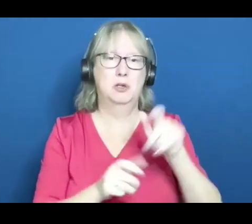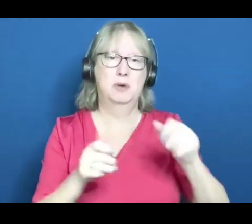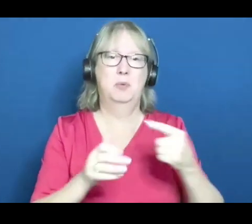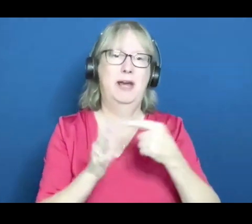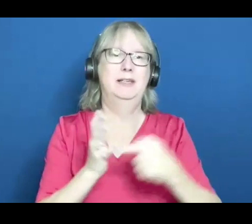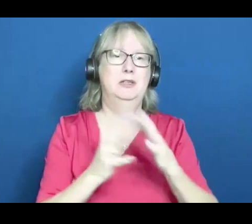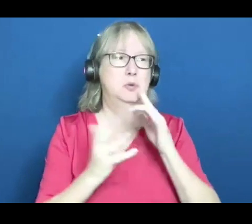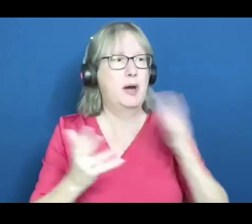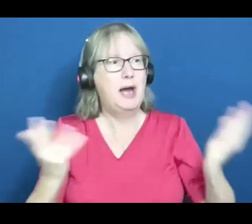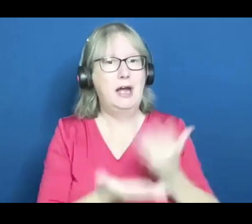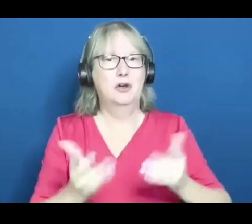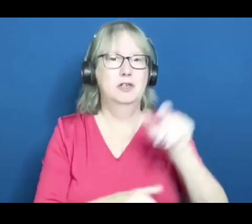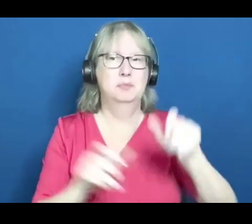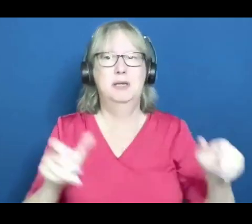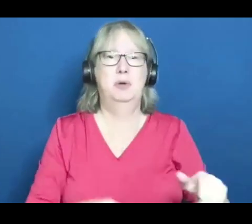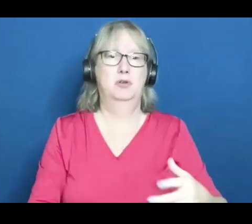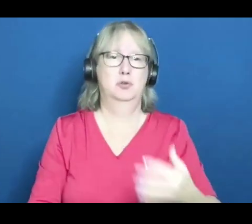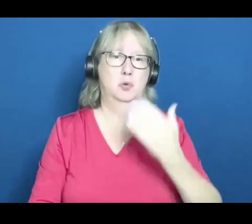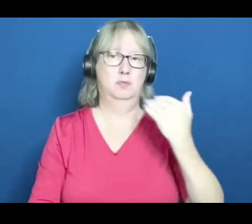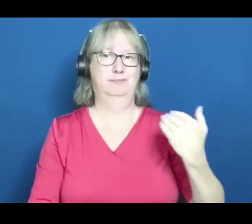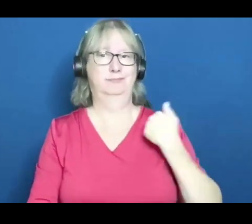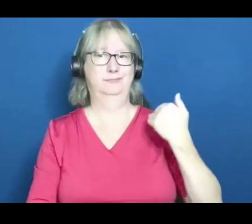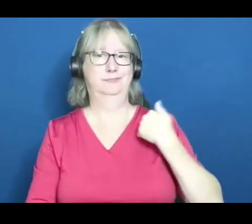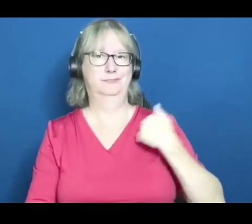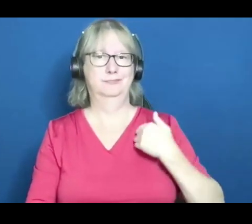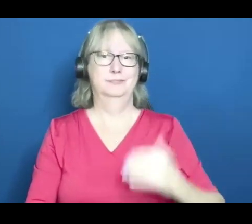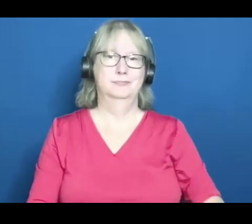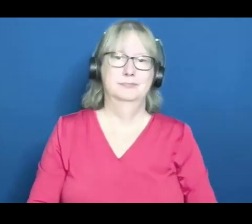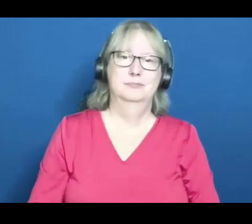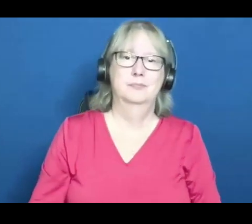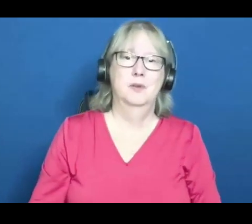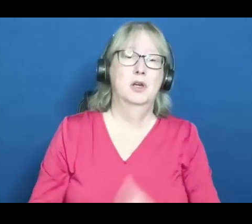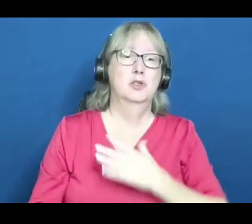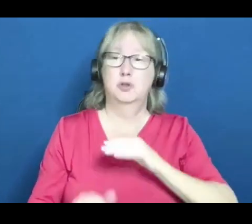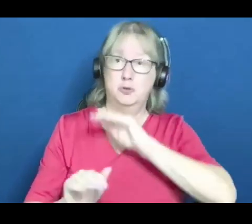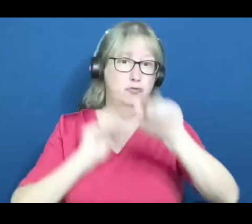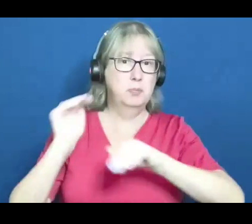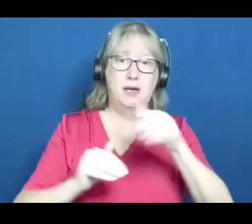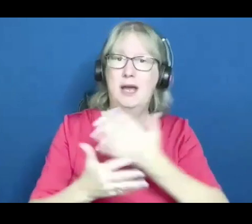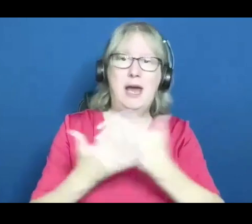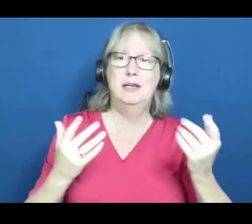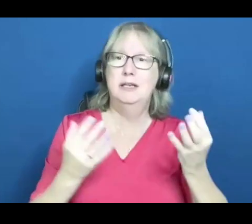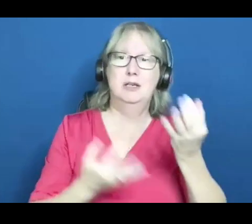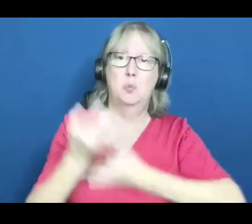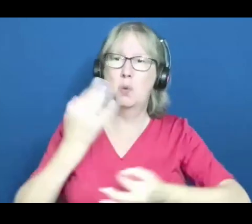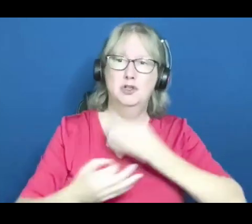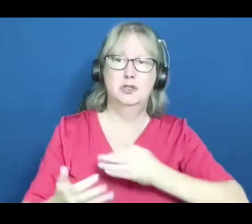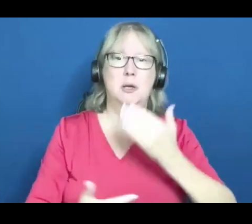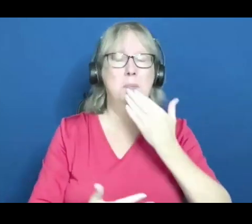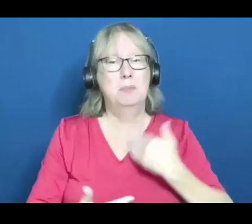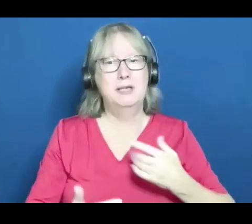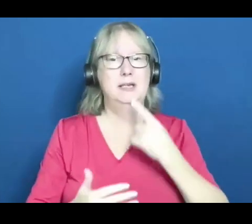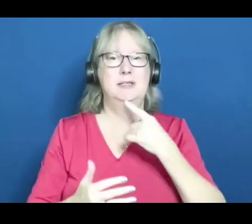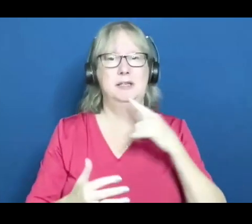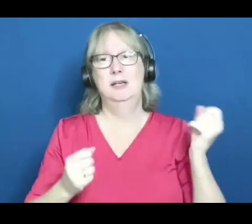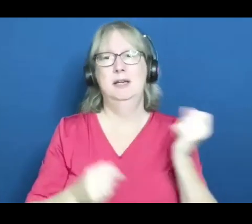would encourage people to reach out, which leads me sort of nicely to remind everyone that if there are any queries, please contact the